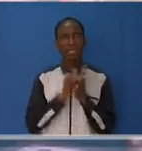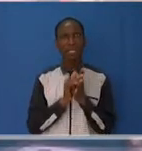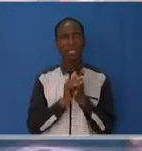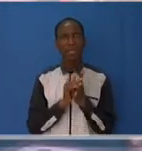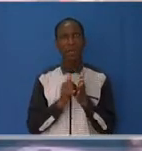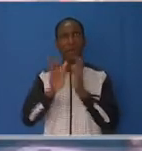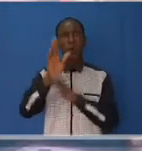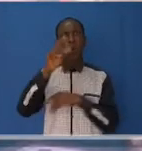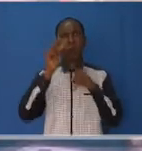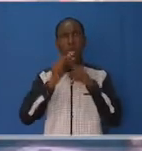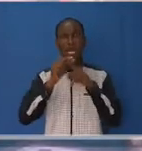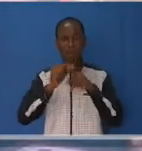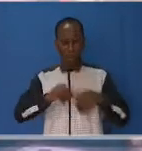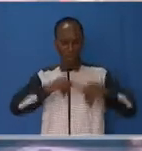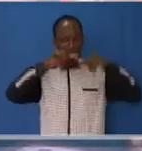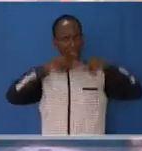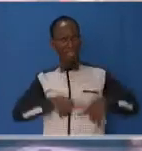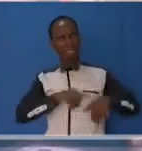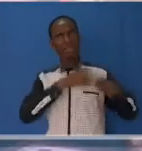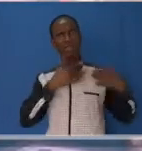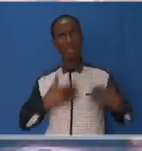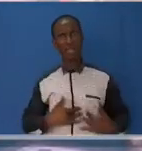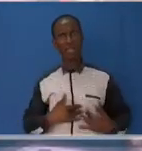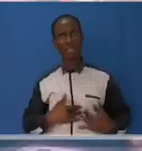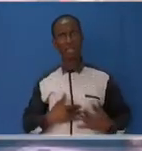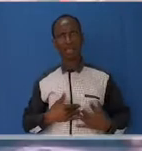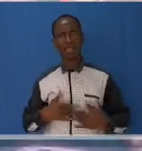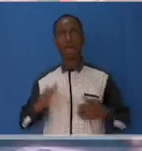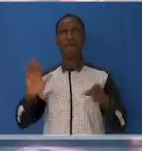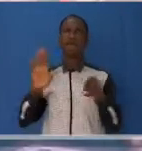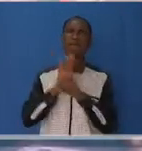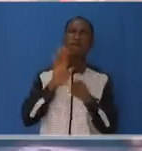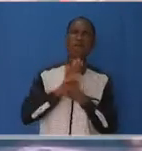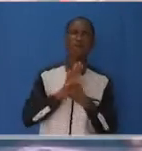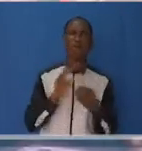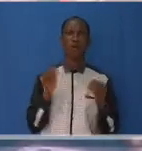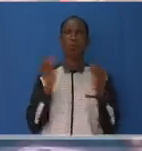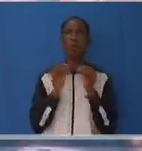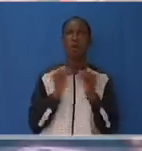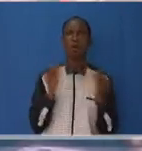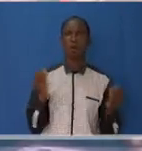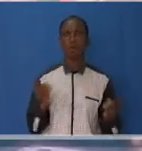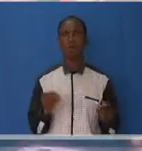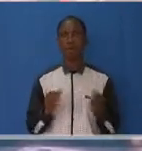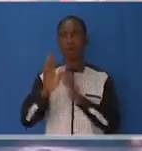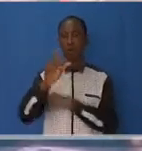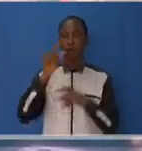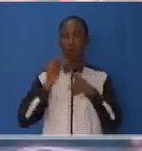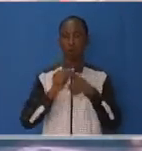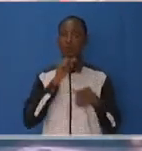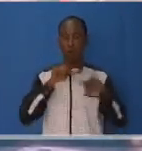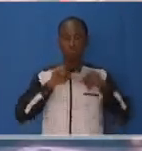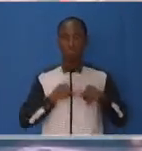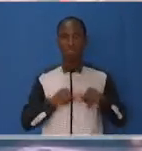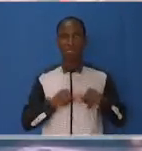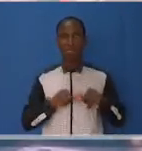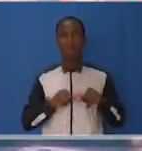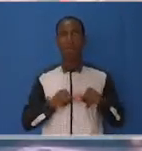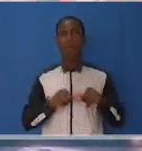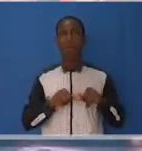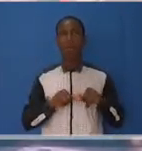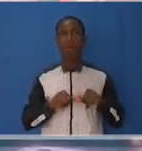us richly. This is because if we do not allow the word of Christ dwell in us, the words of human